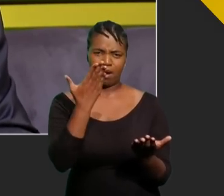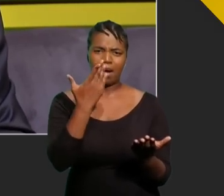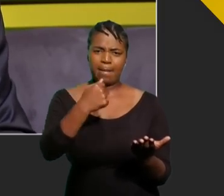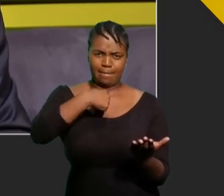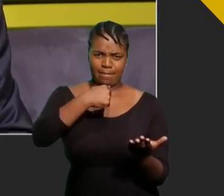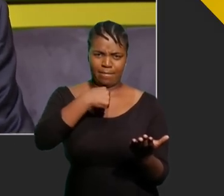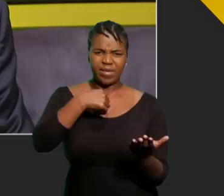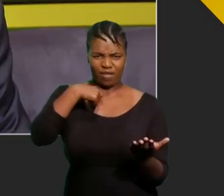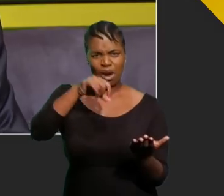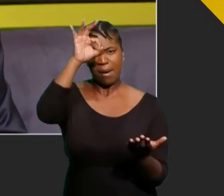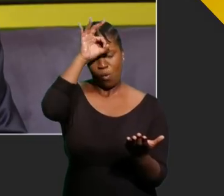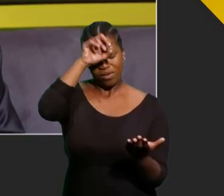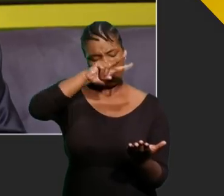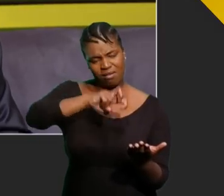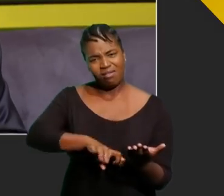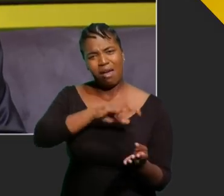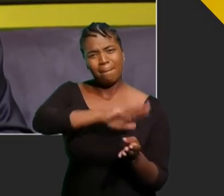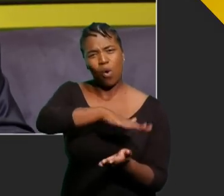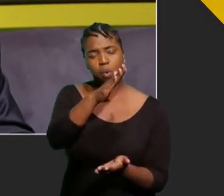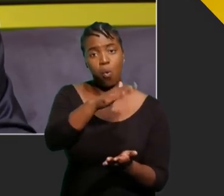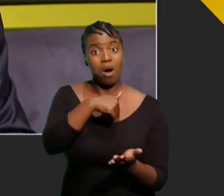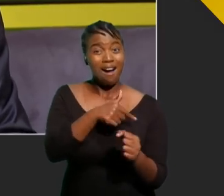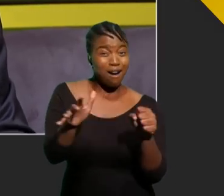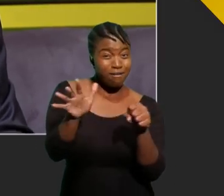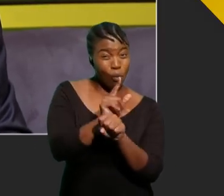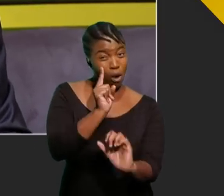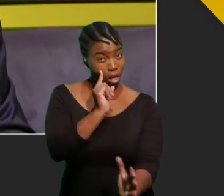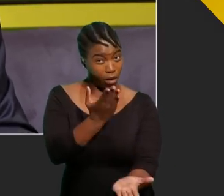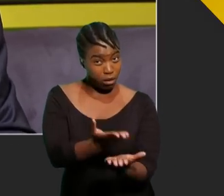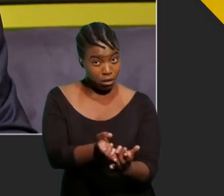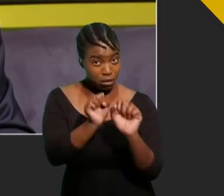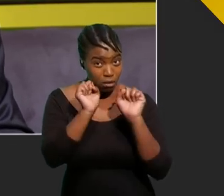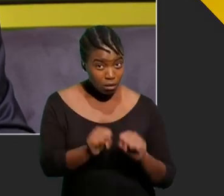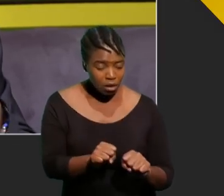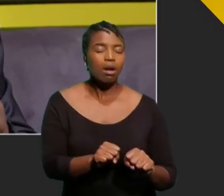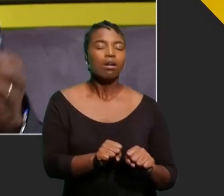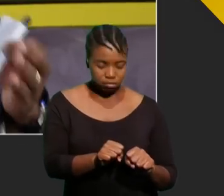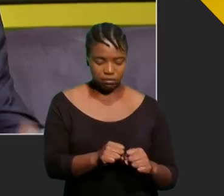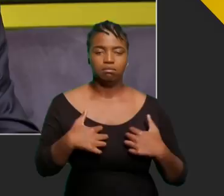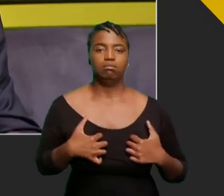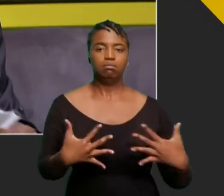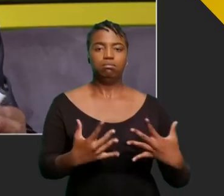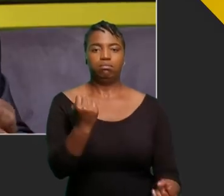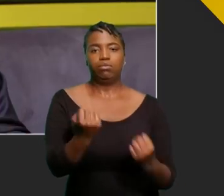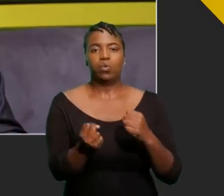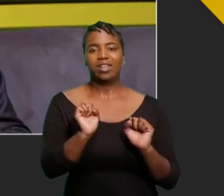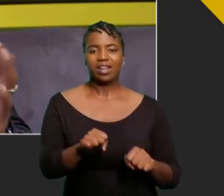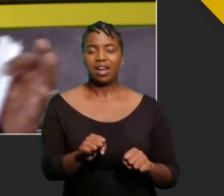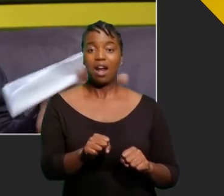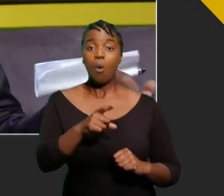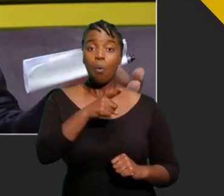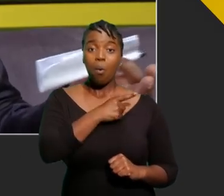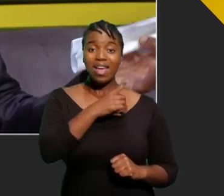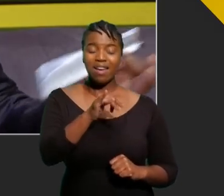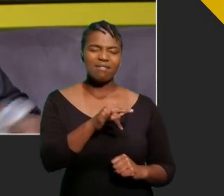the phone with Tamaposa investigator foot until good enough evidence so that he issued then in a court. Because if